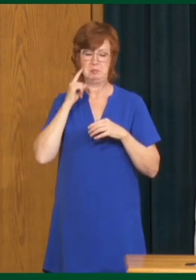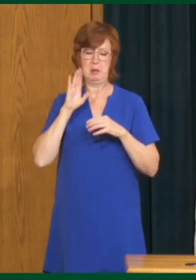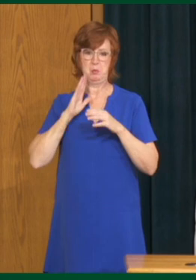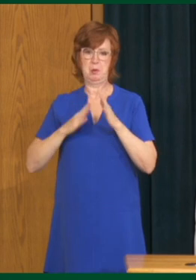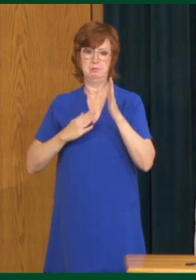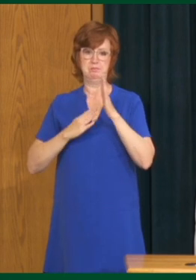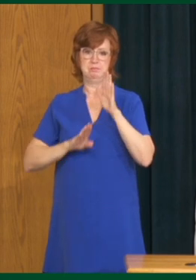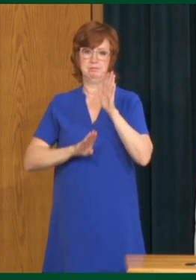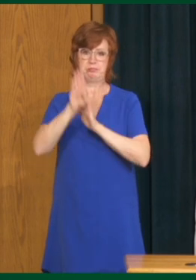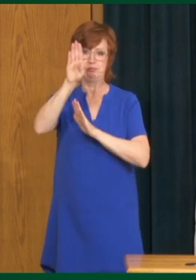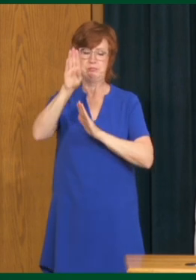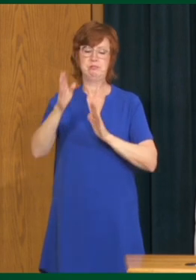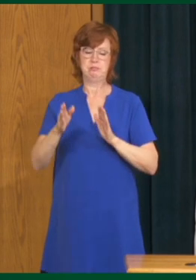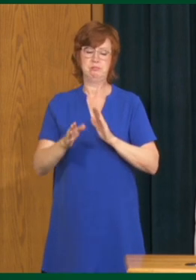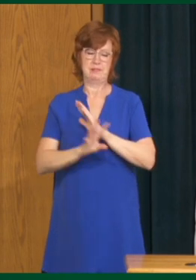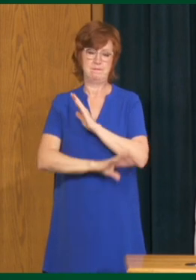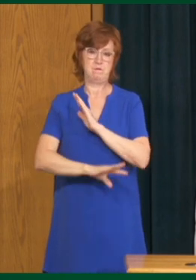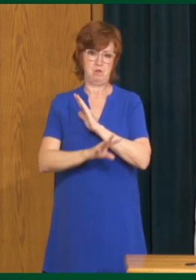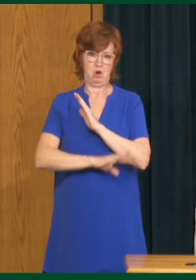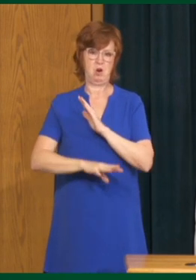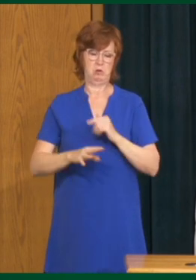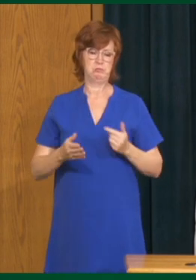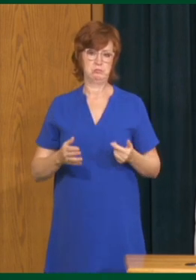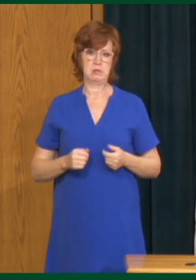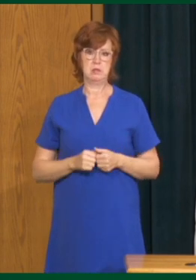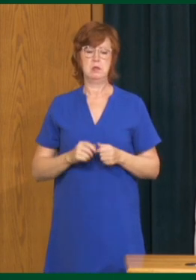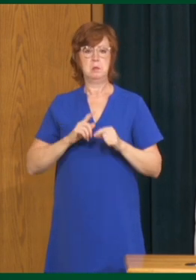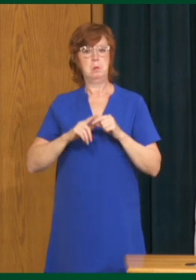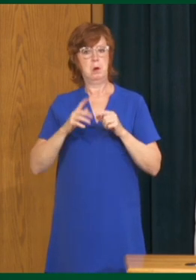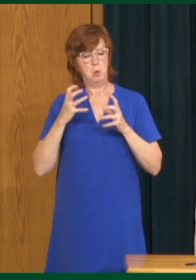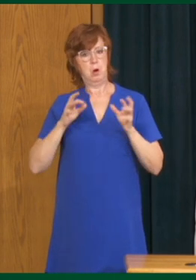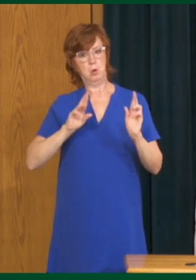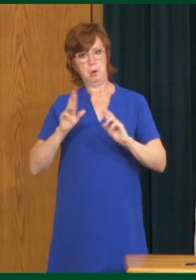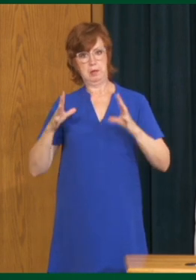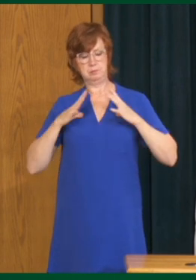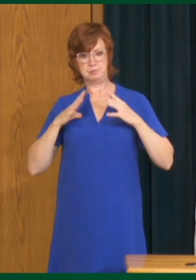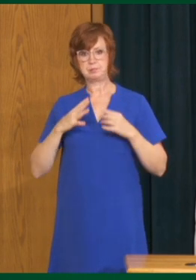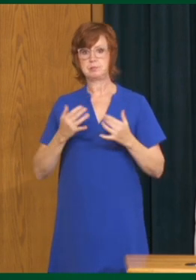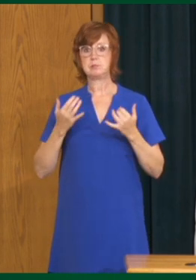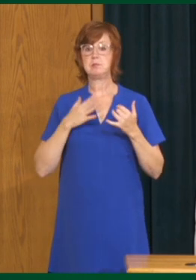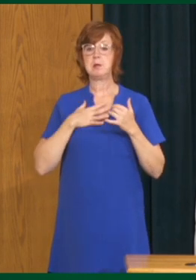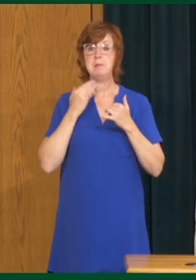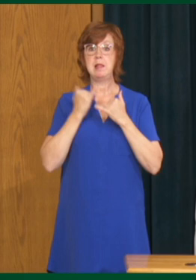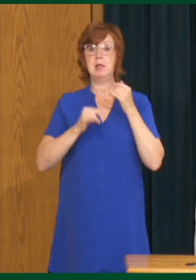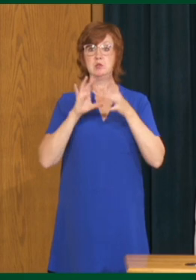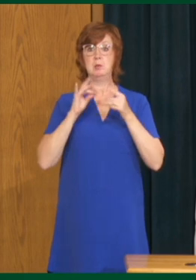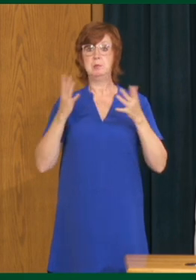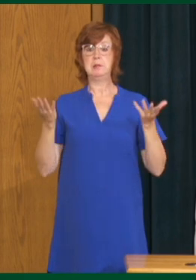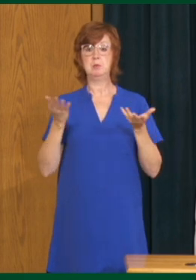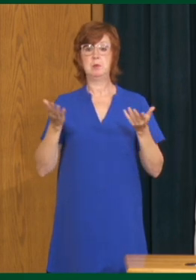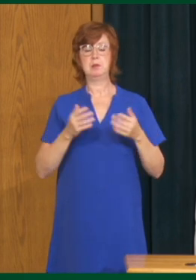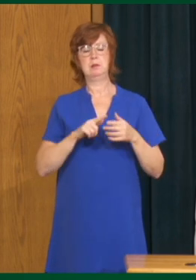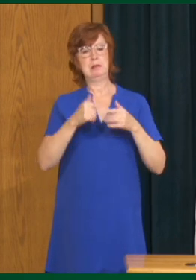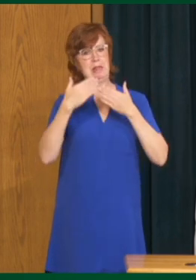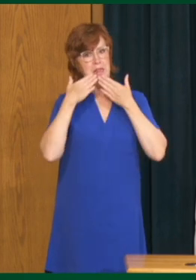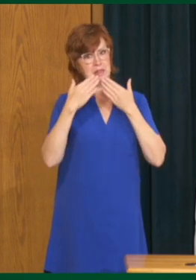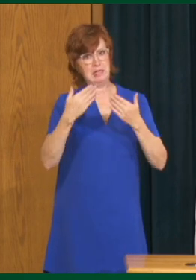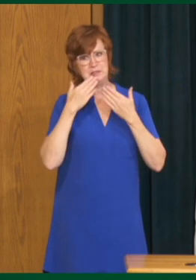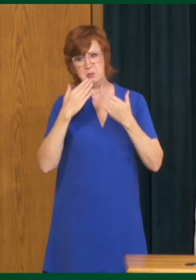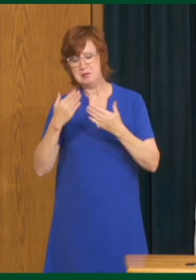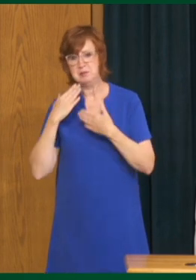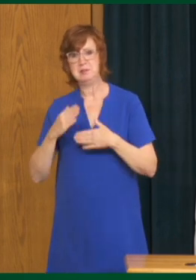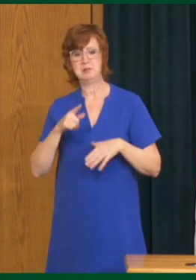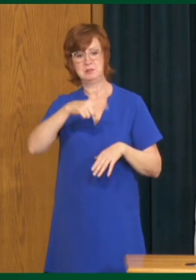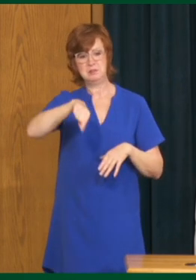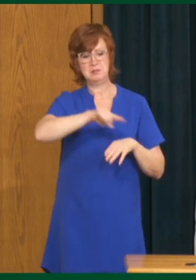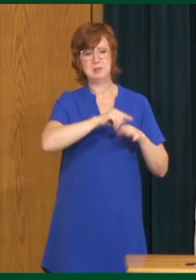COVID-19 to the greatest extent possible. I'd like to end my comments by thanking those healthcare providers across the province